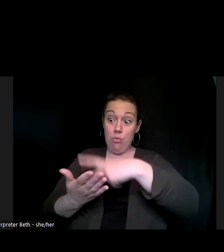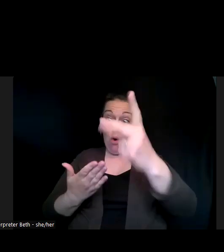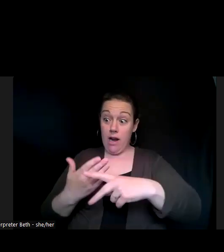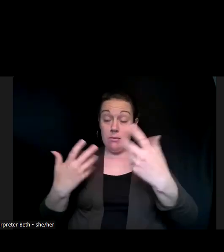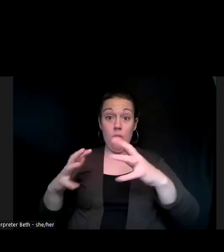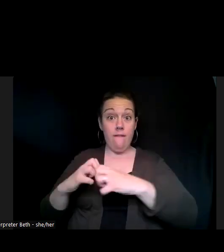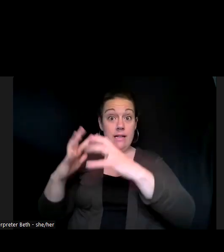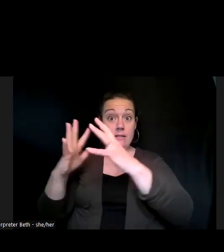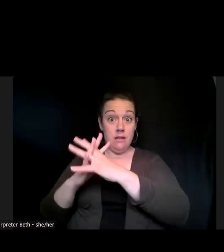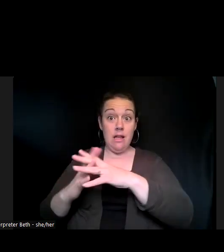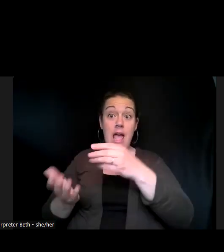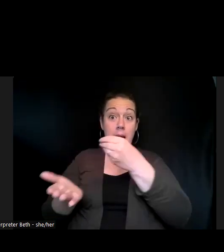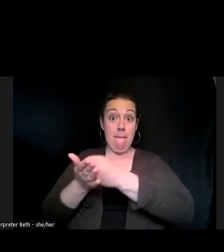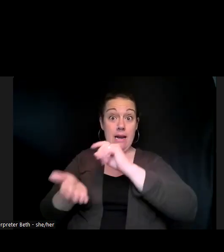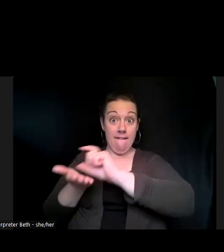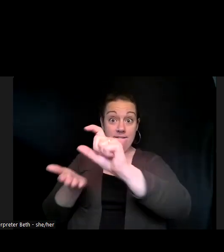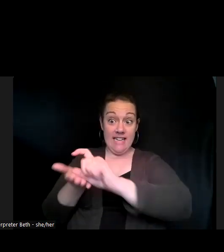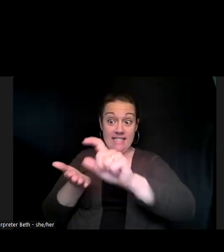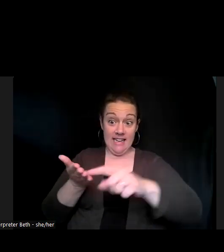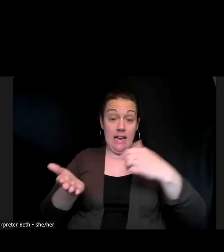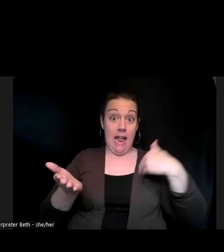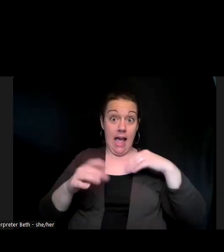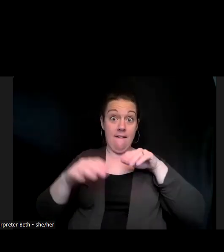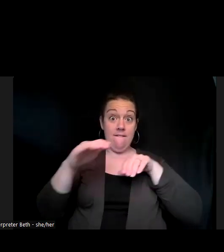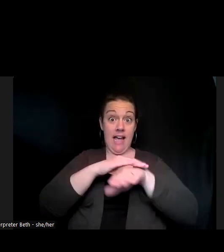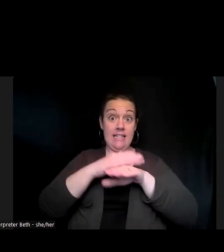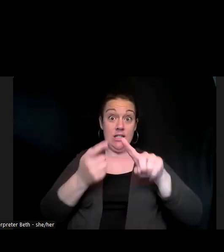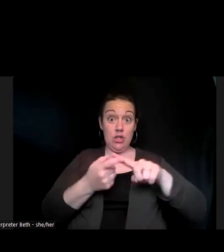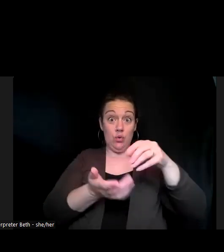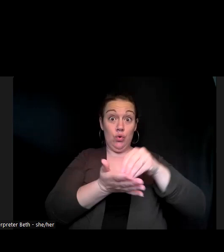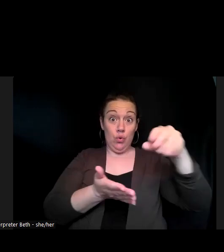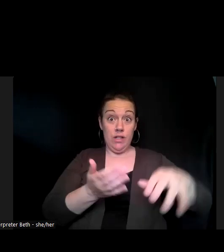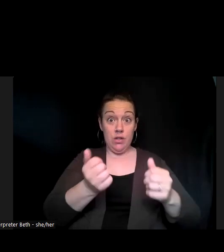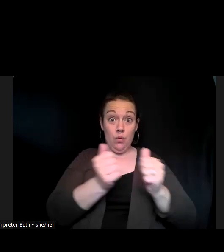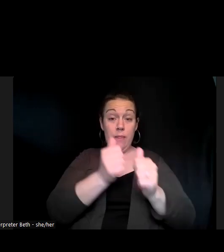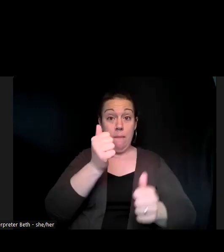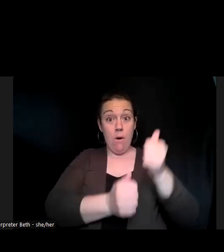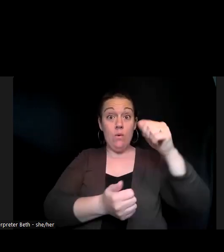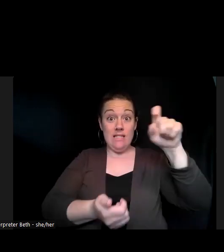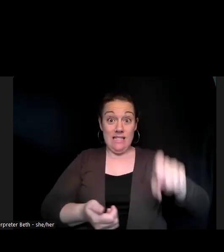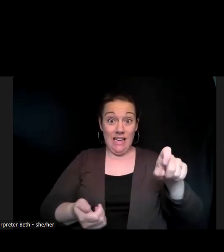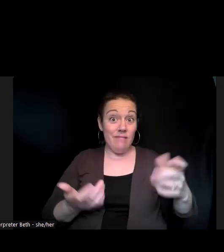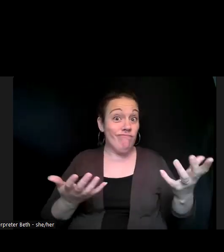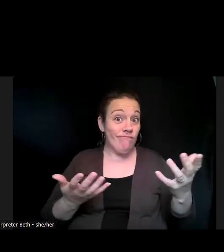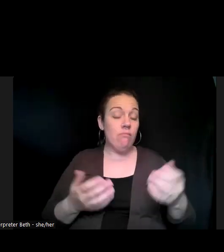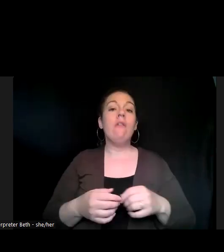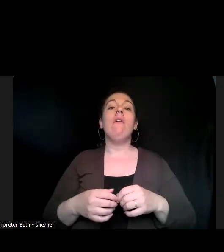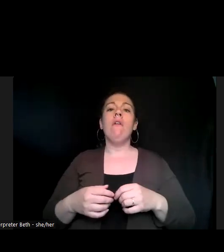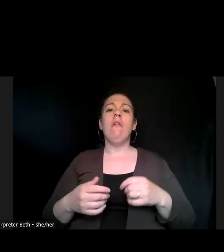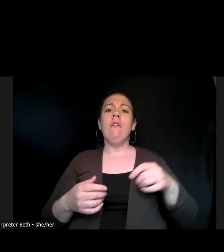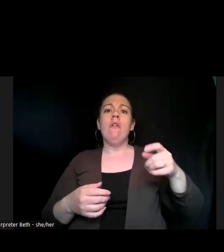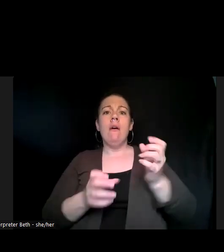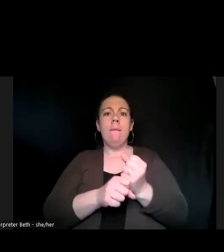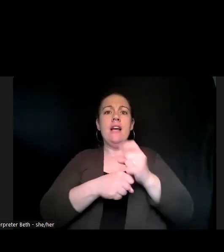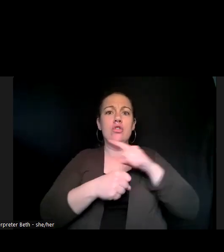that certain students were more impacted by the pandemic than others, but it's important to make sure that we're actually getting those services